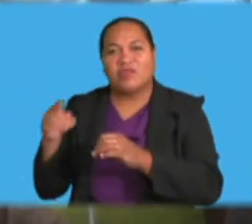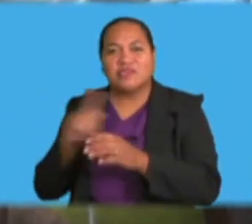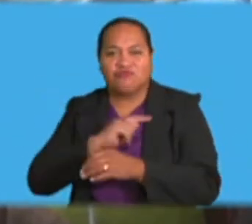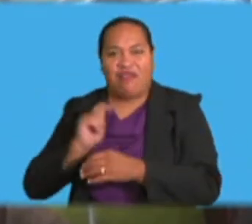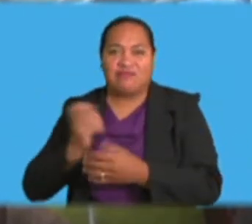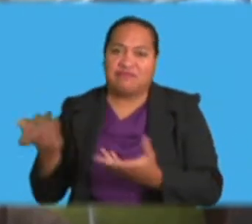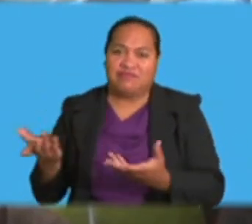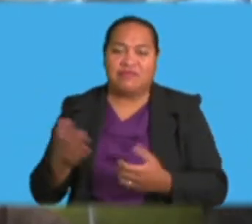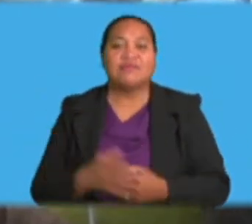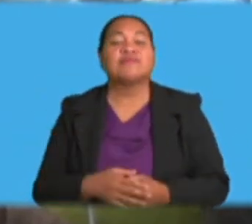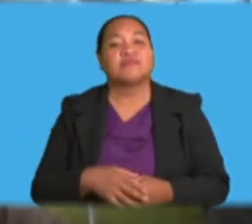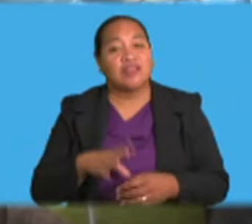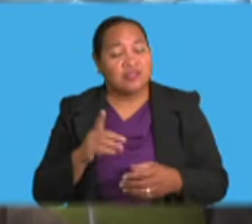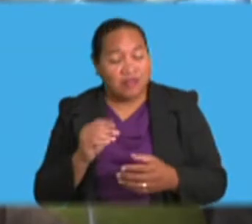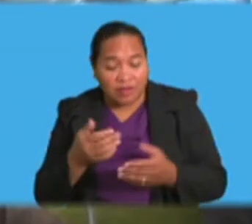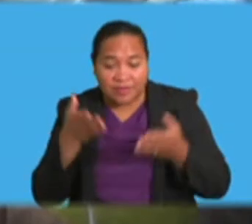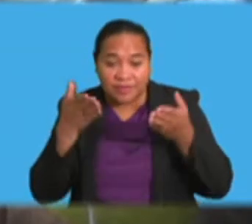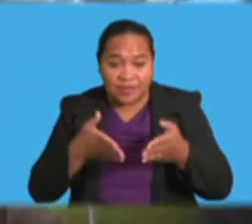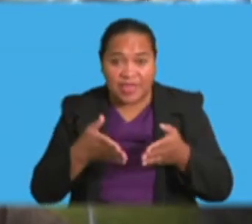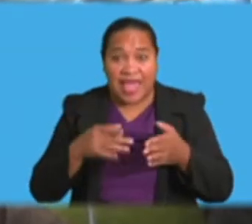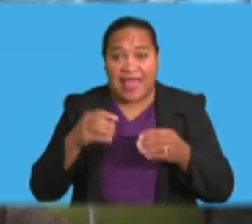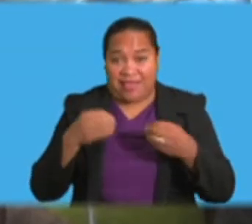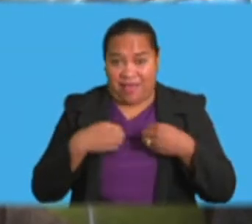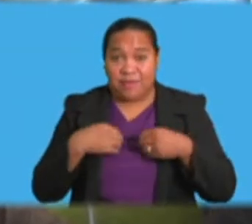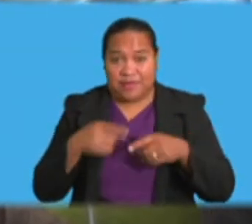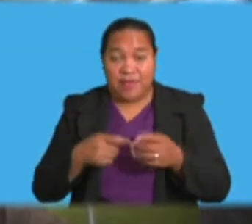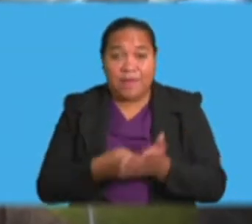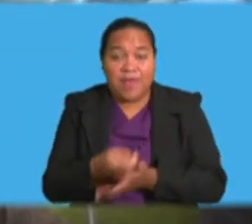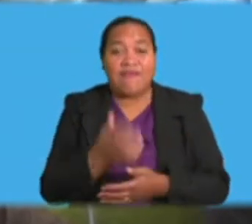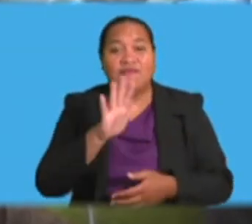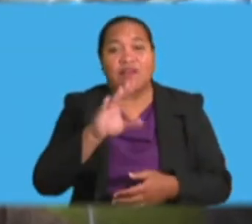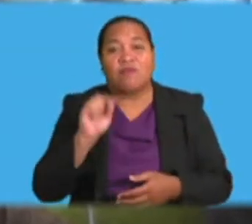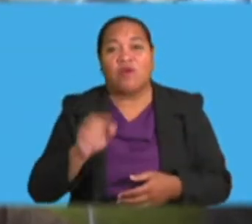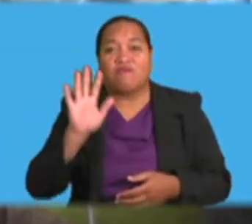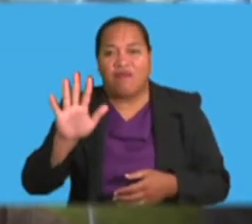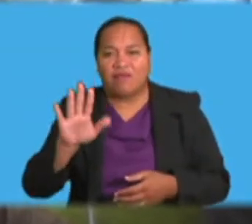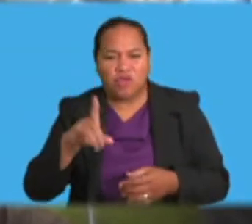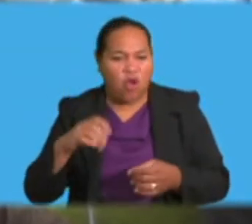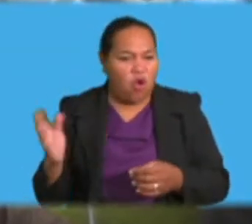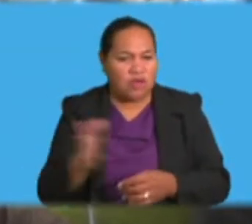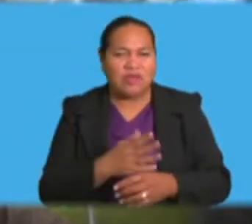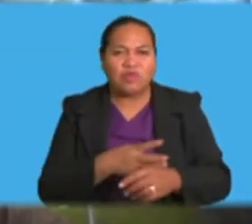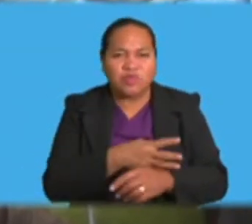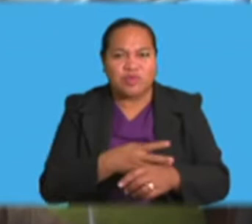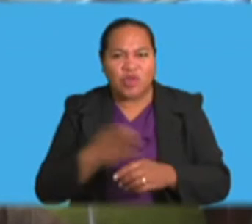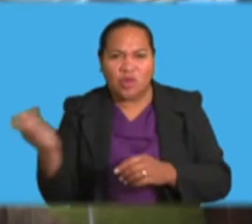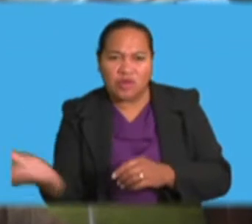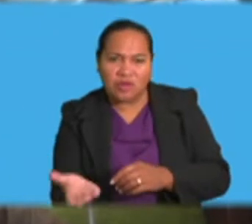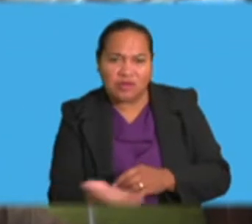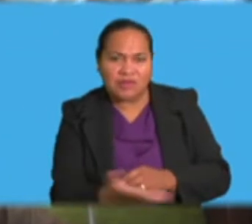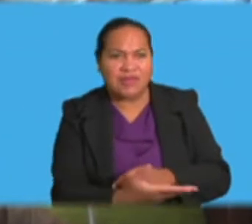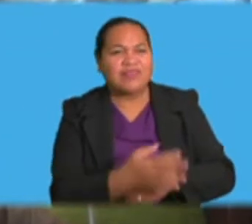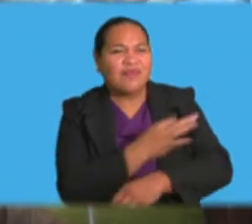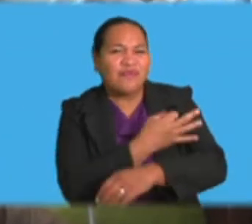But Speaker, apart from that, Fiji Pine Limited also pays 5.5% of all logging and cartage costs to what we call